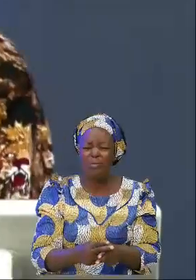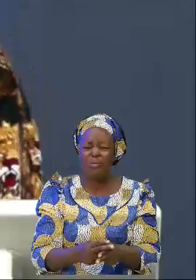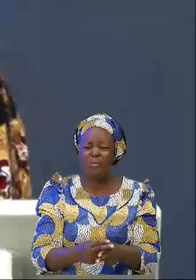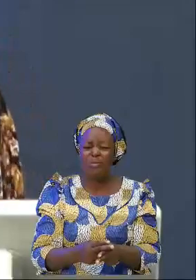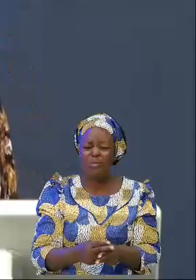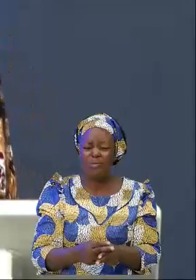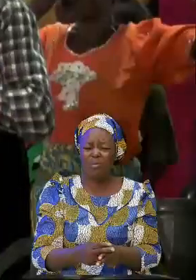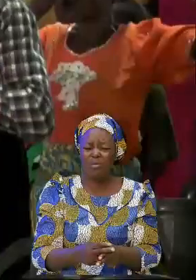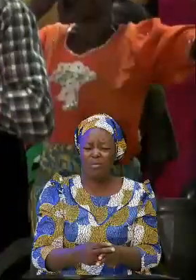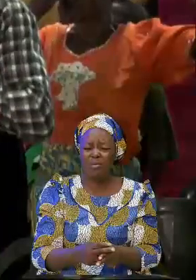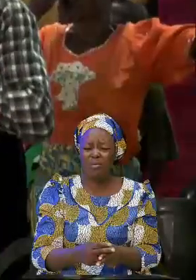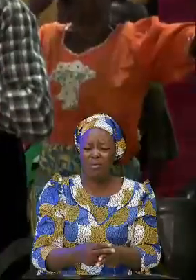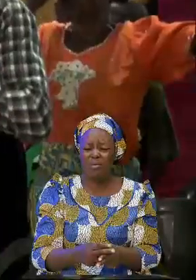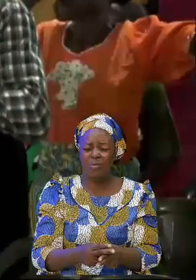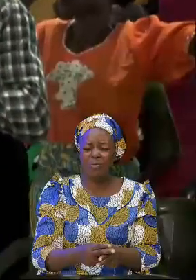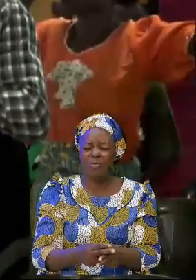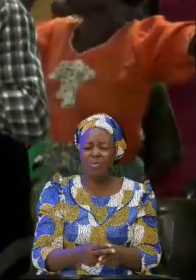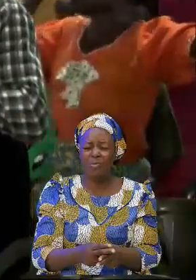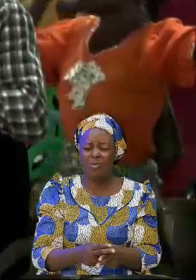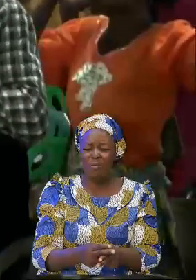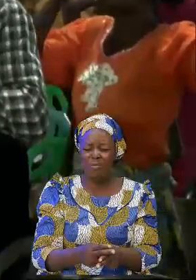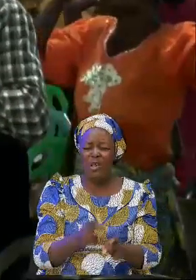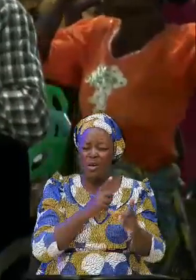now in Jesus' name.